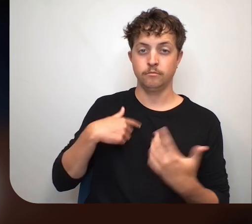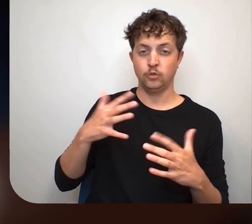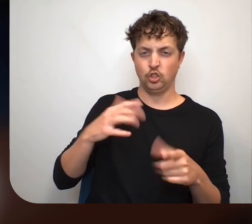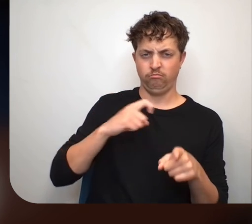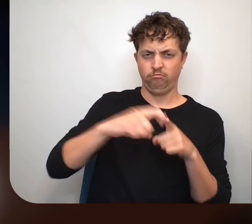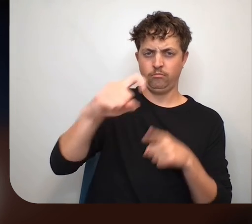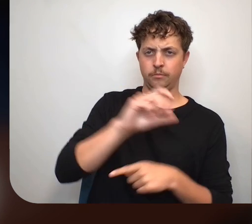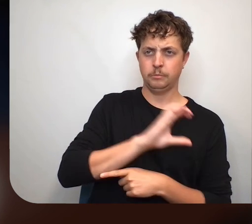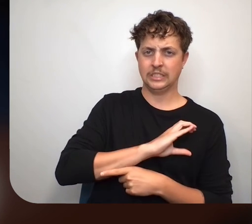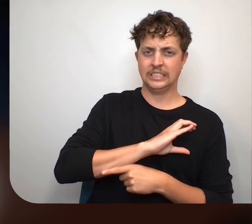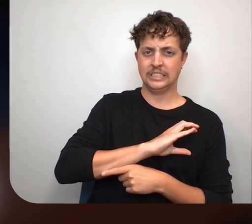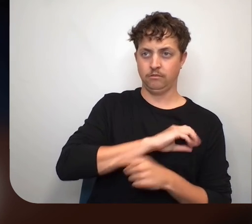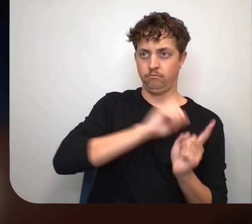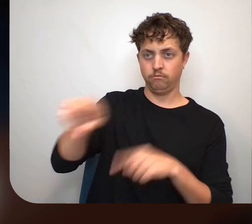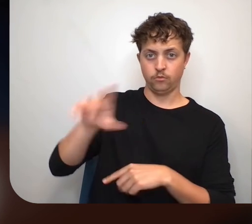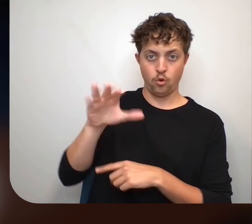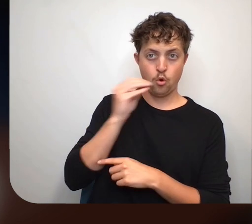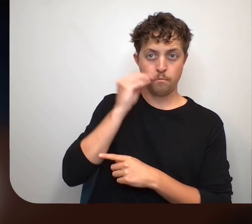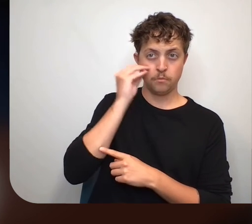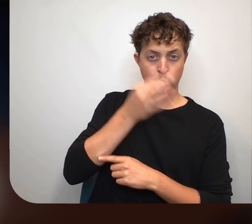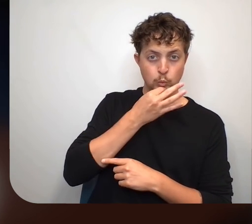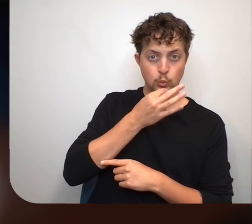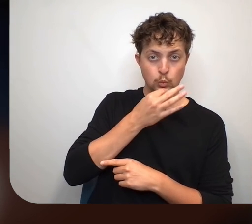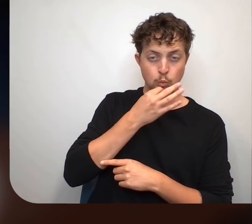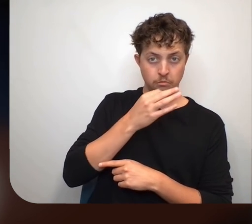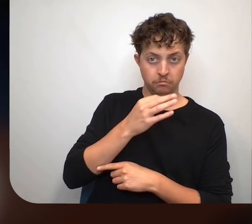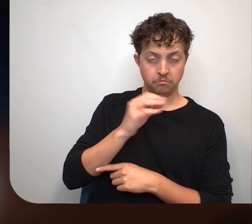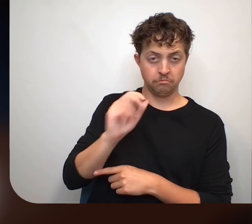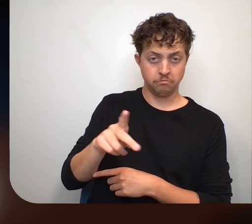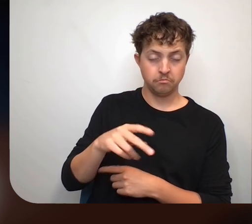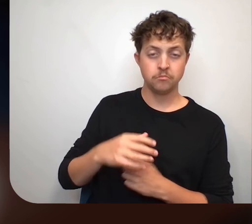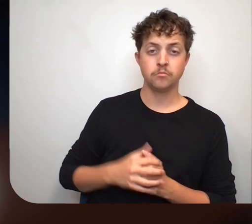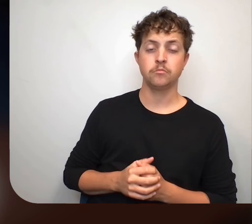Okay. I have dispatched police to your home and they will be there soon.